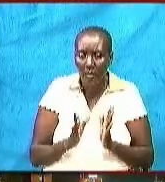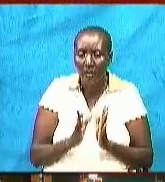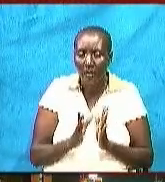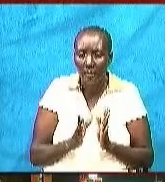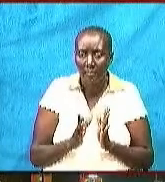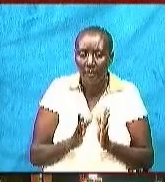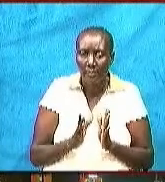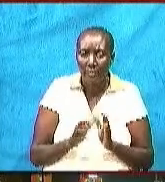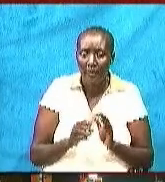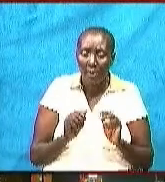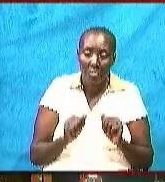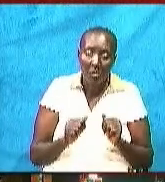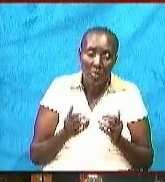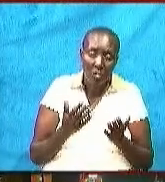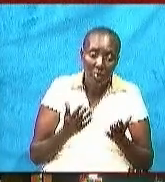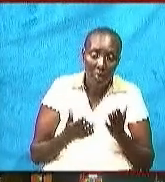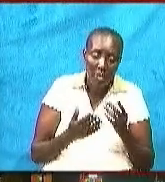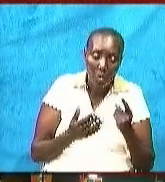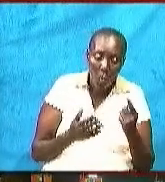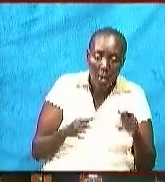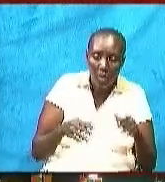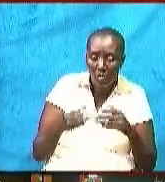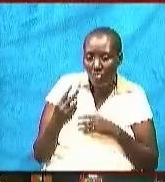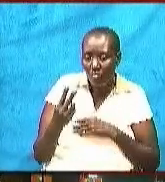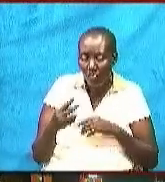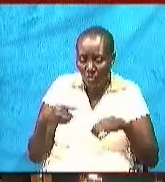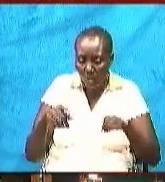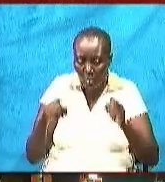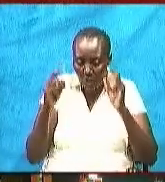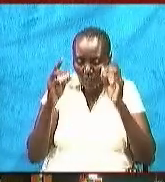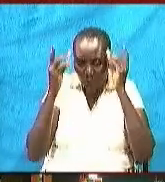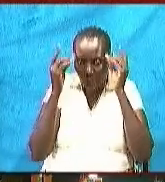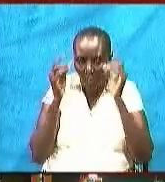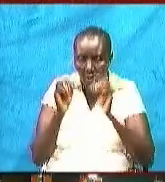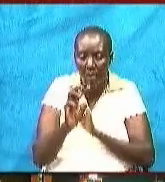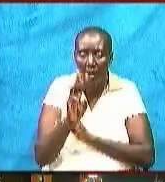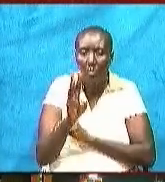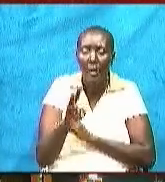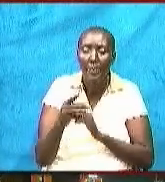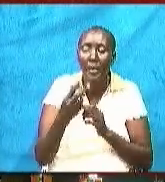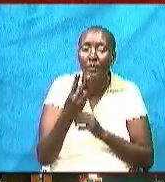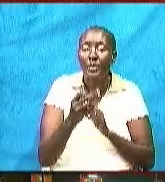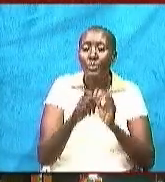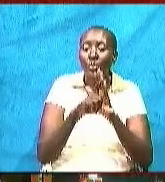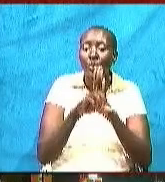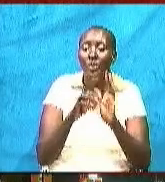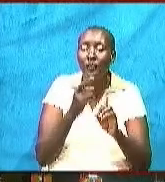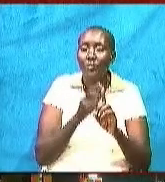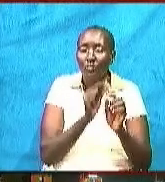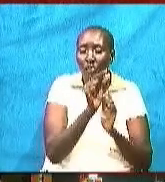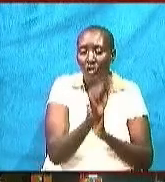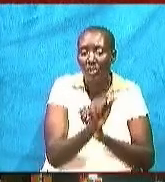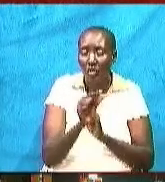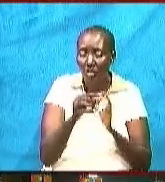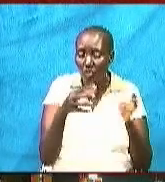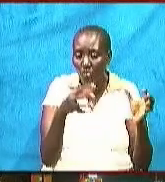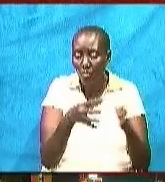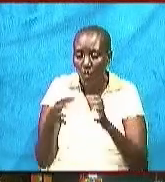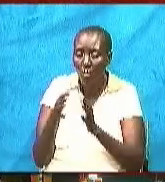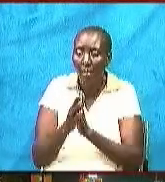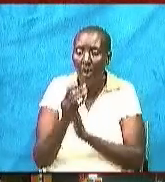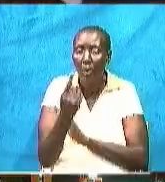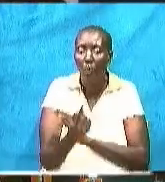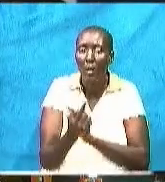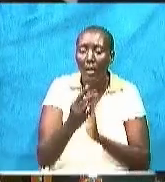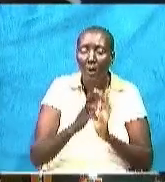because they can be 1 or 2 if we choose one, but by 2 advocates of each party and 1